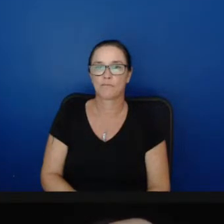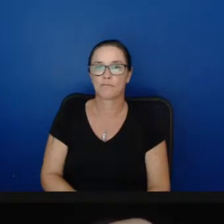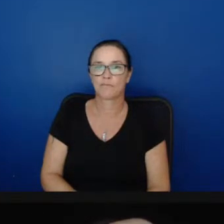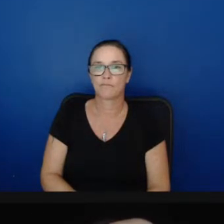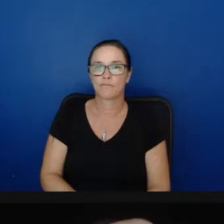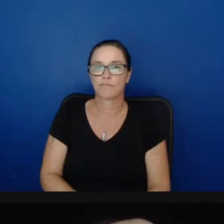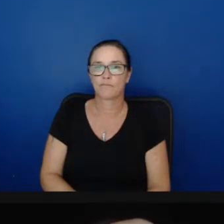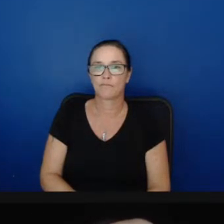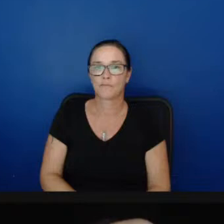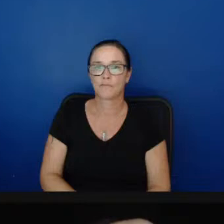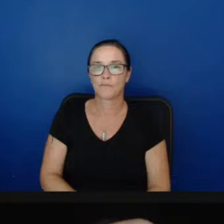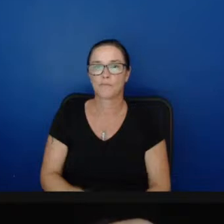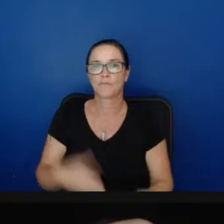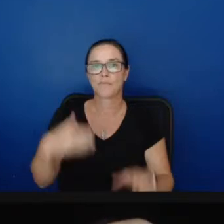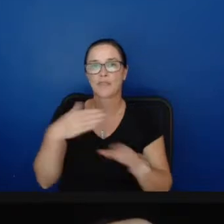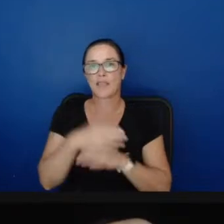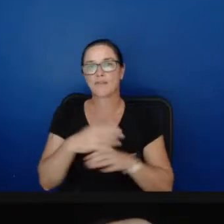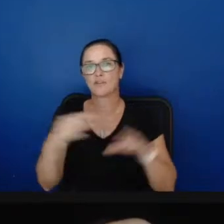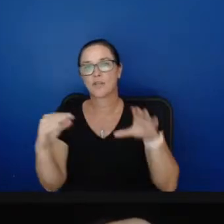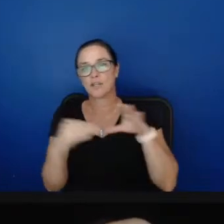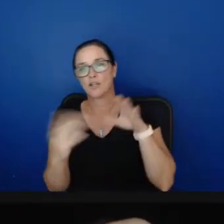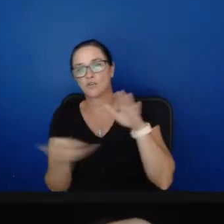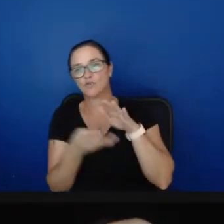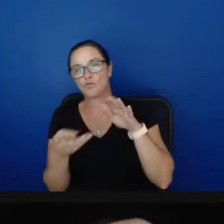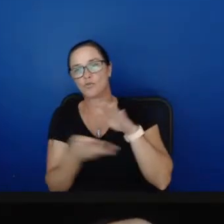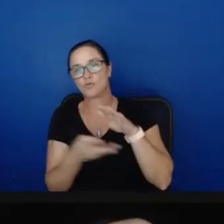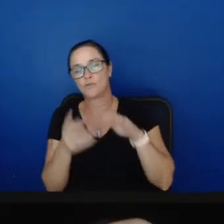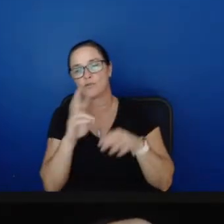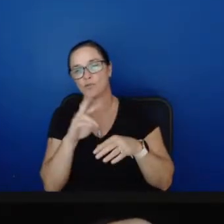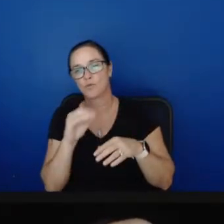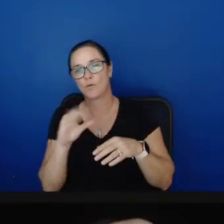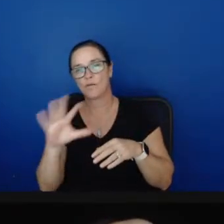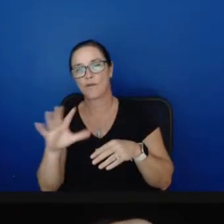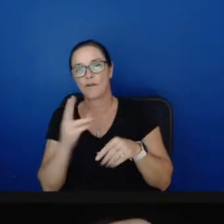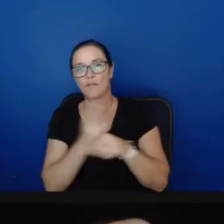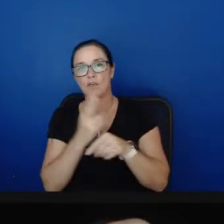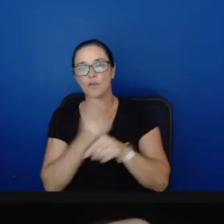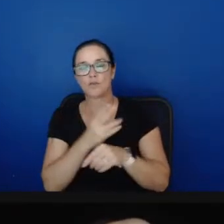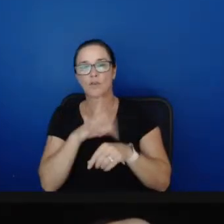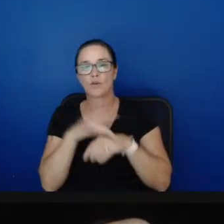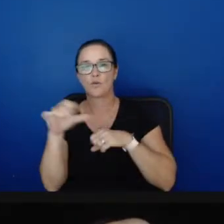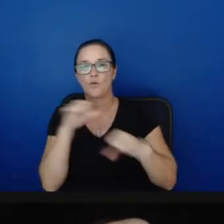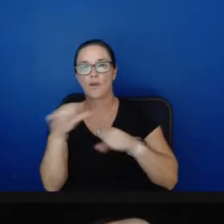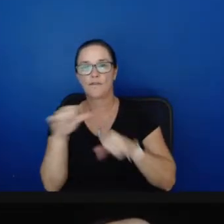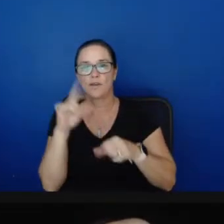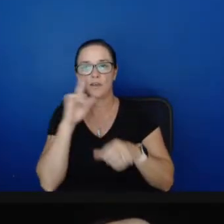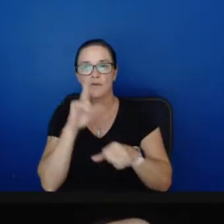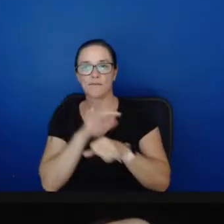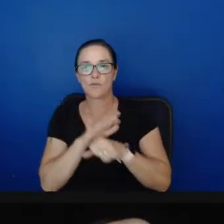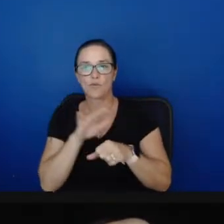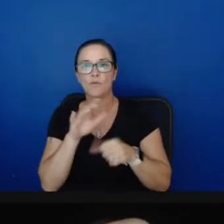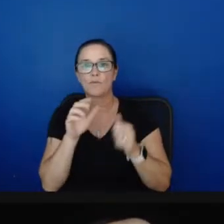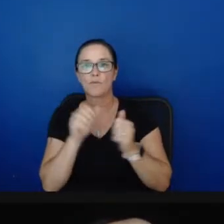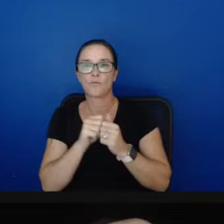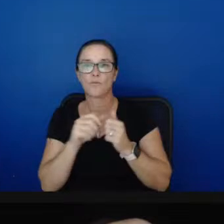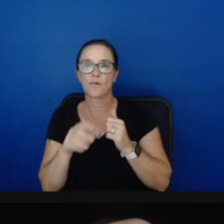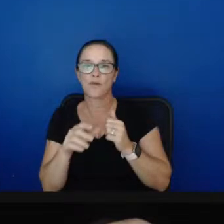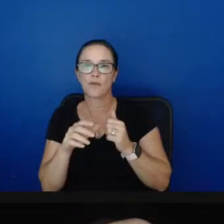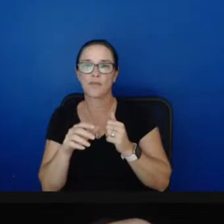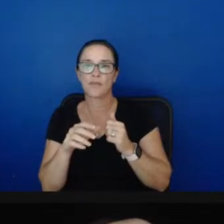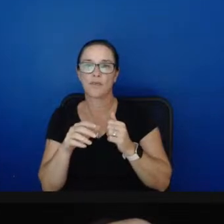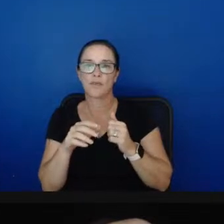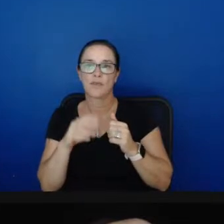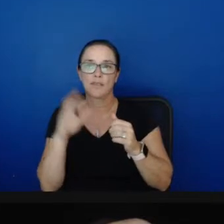After the intrusion of 2005 under Mauna Loa, they used gravity to confirm the intrusion and estimate